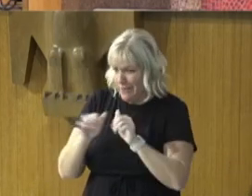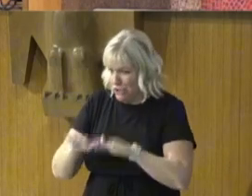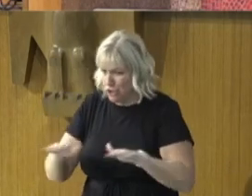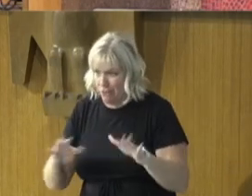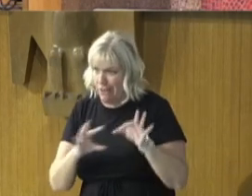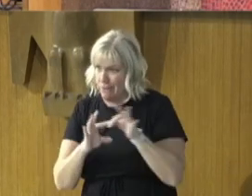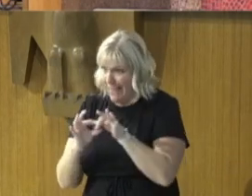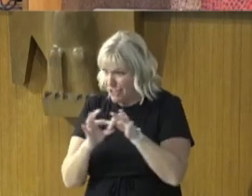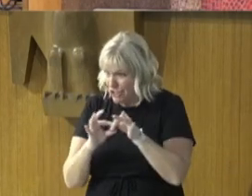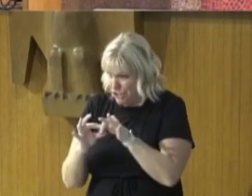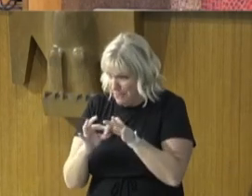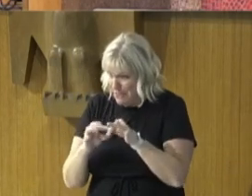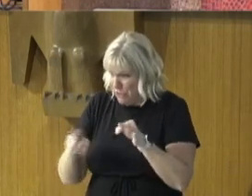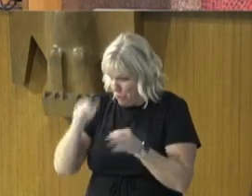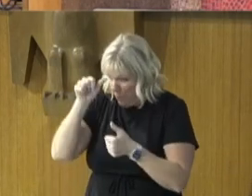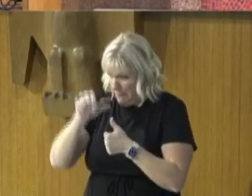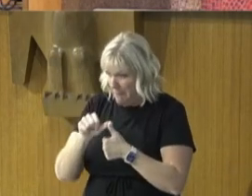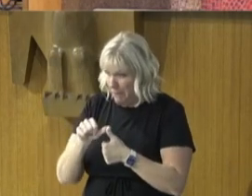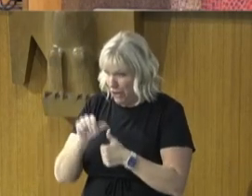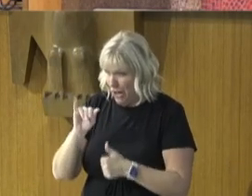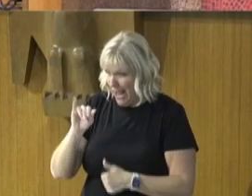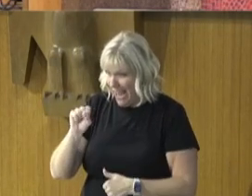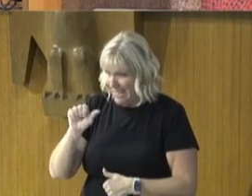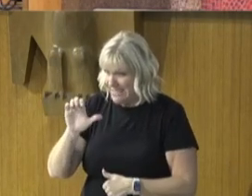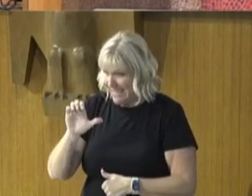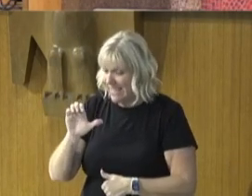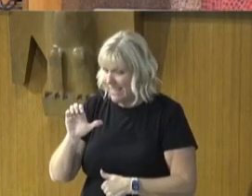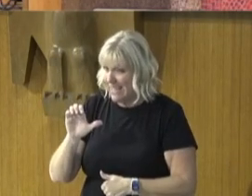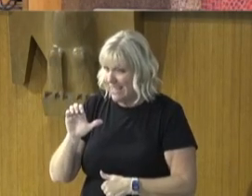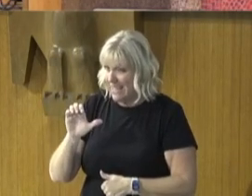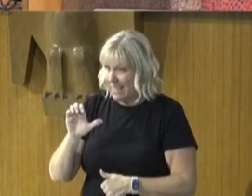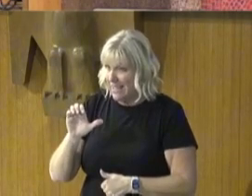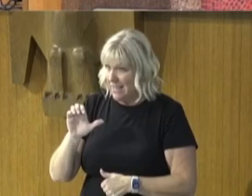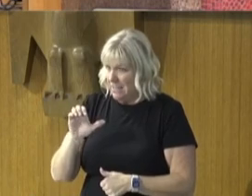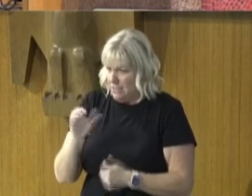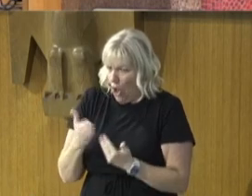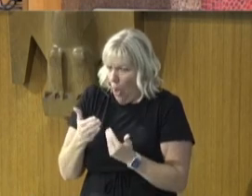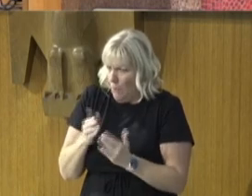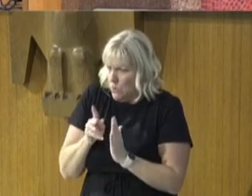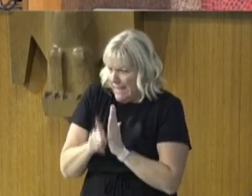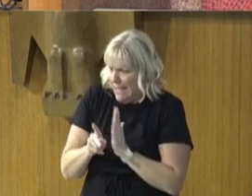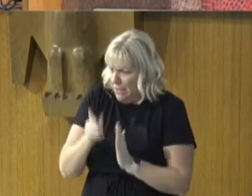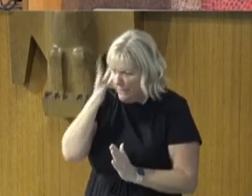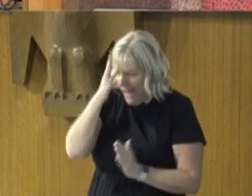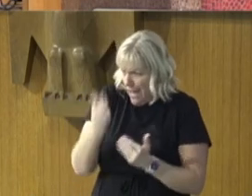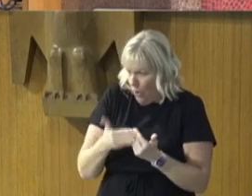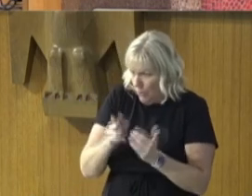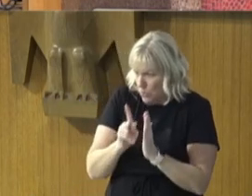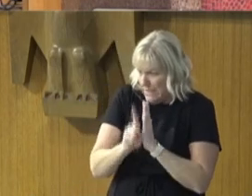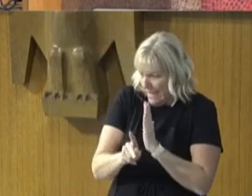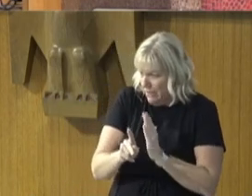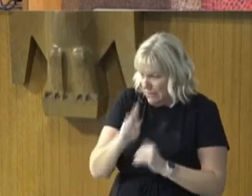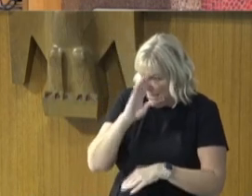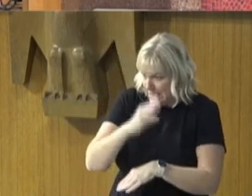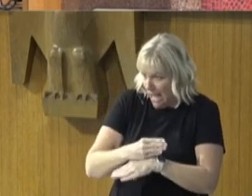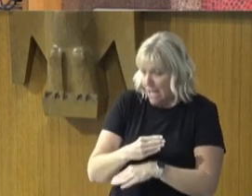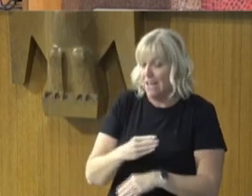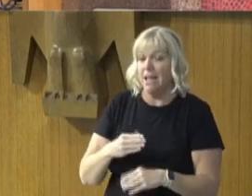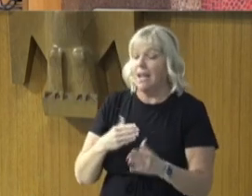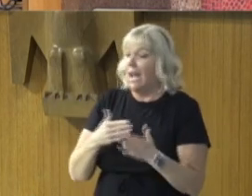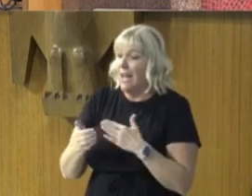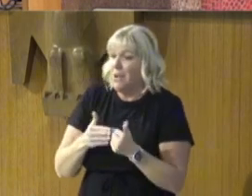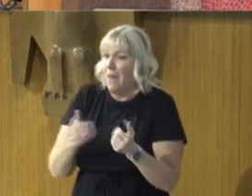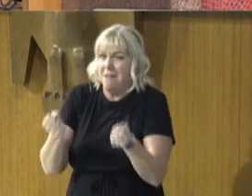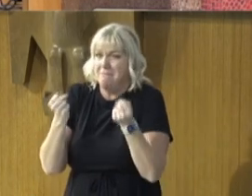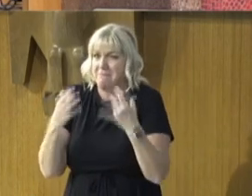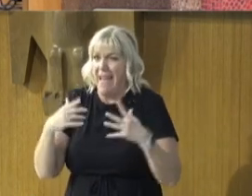if you recall the binding of Isaac, where he's almost killed by his father. And not to mention all of the